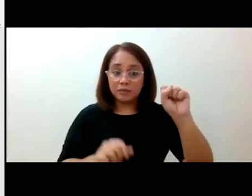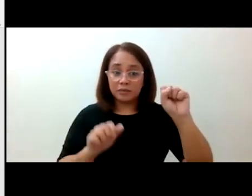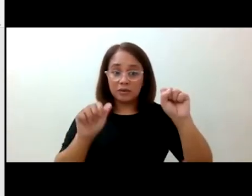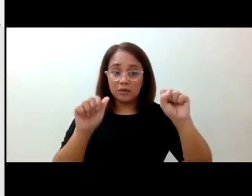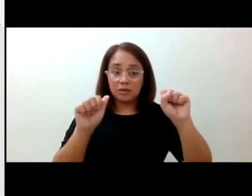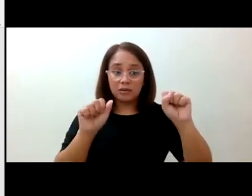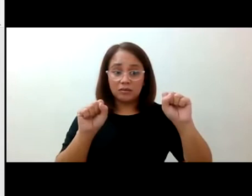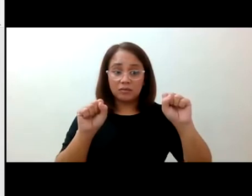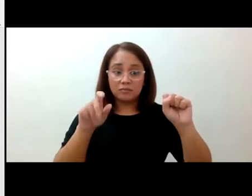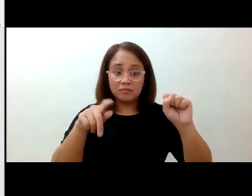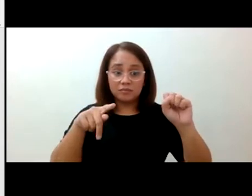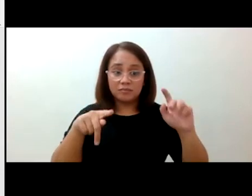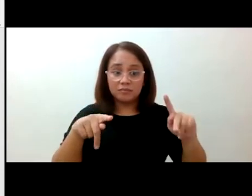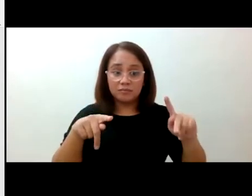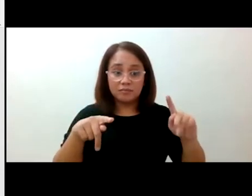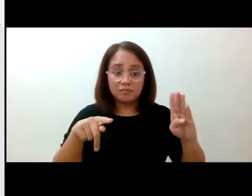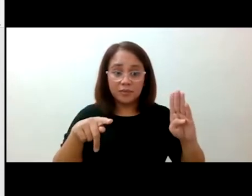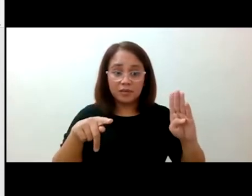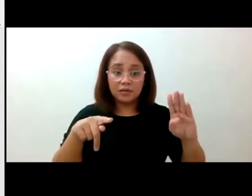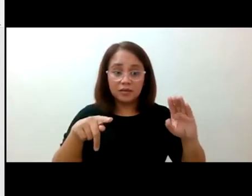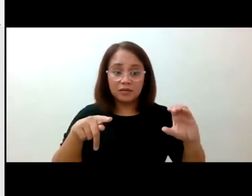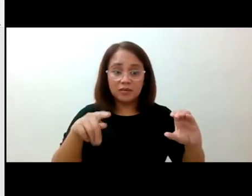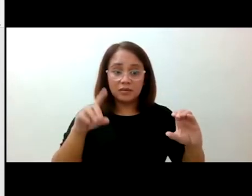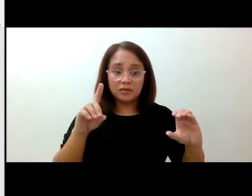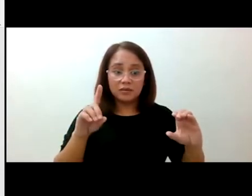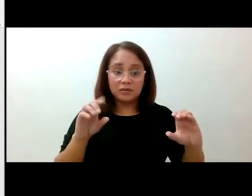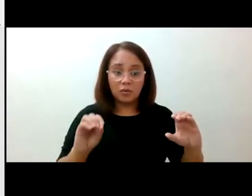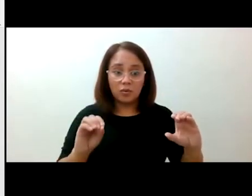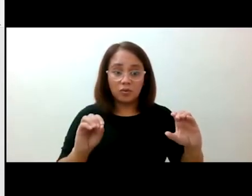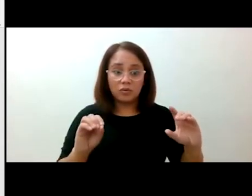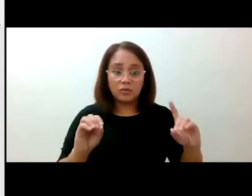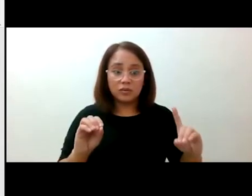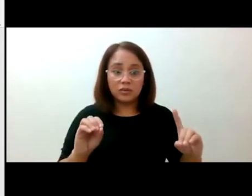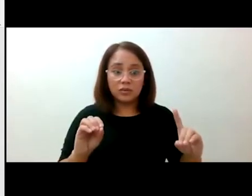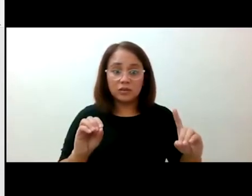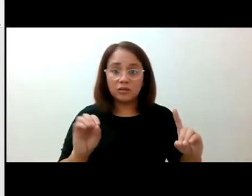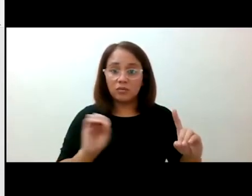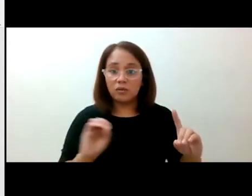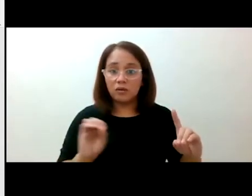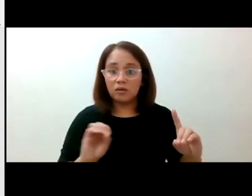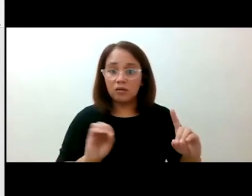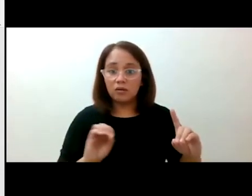B, object C, D, none of the above.